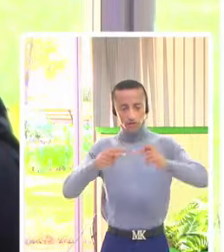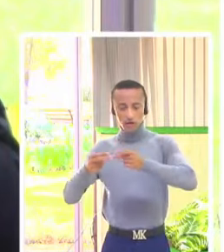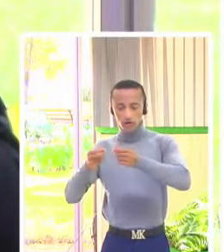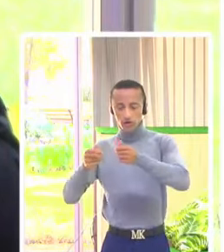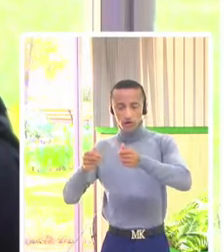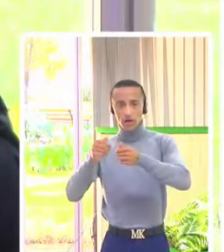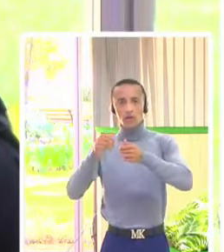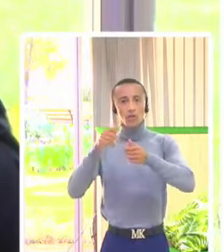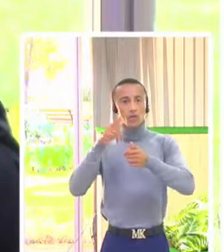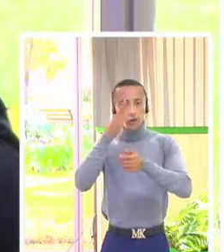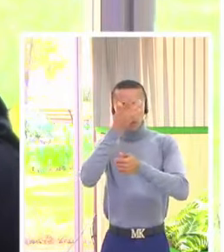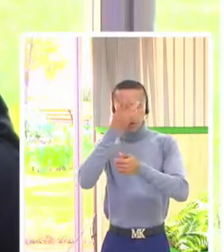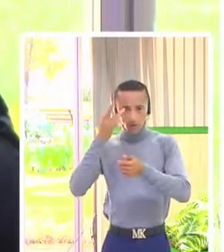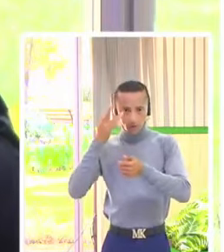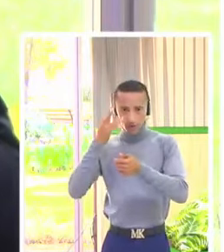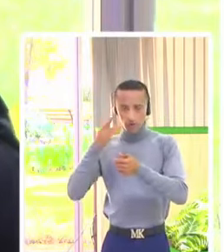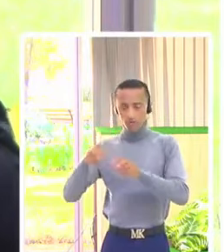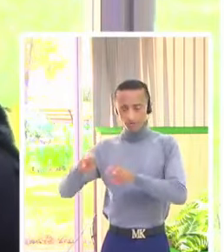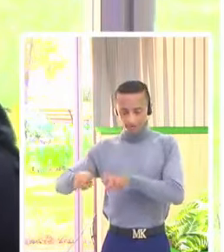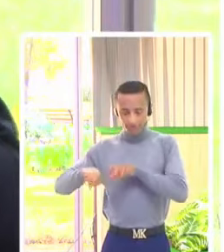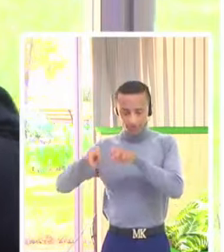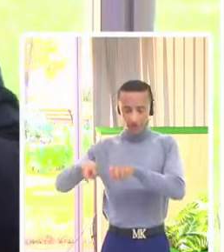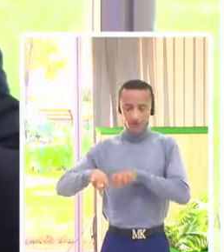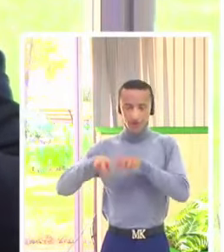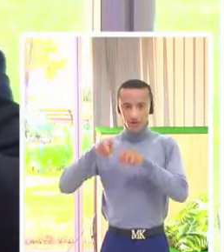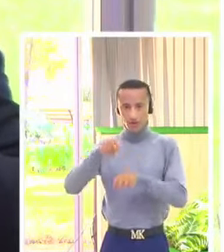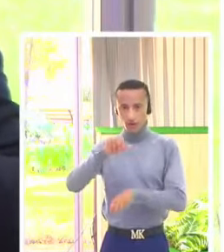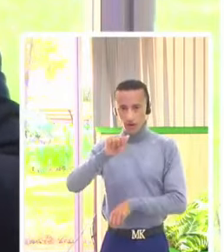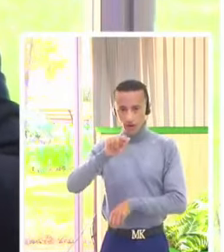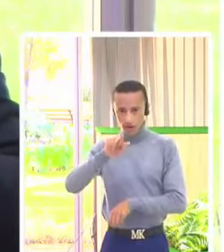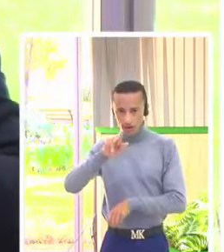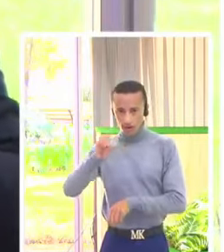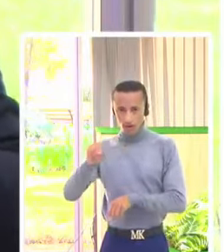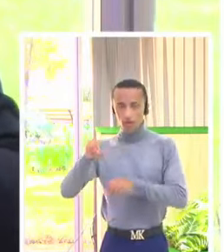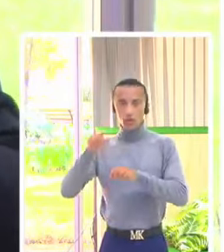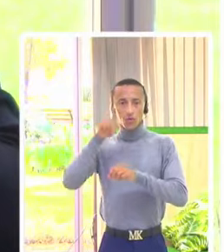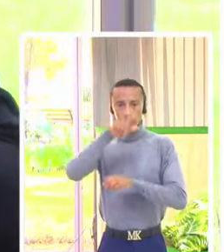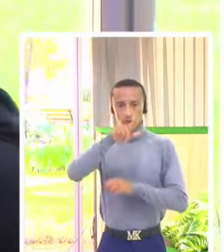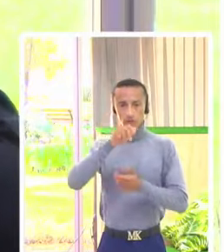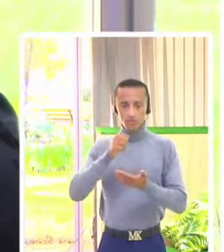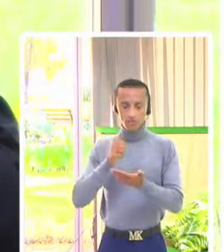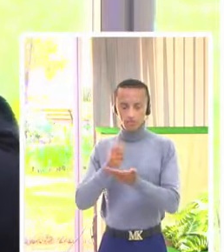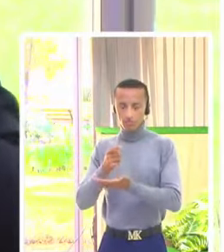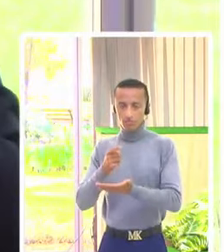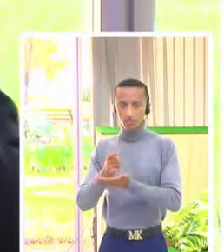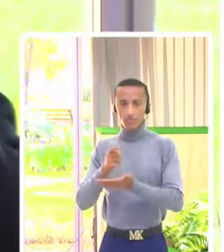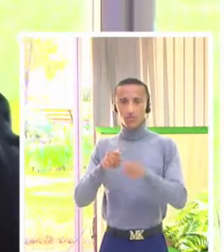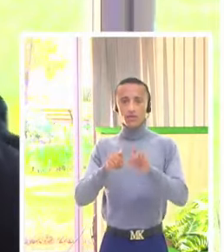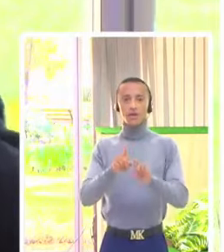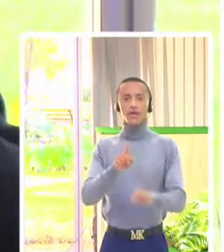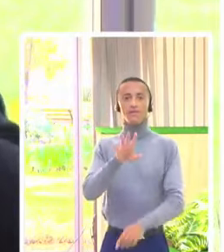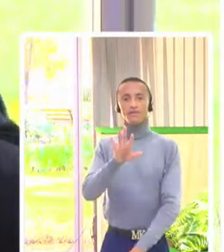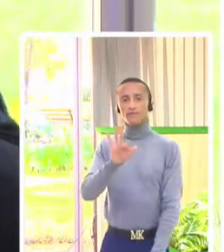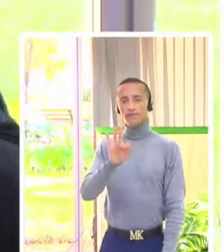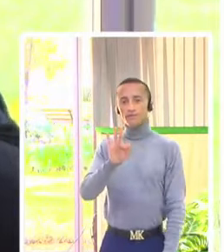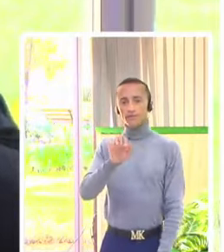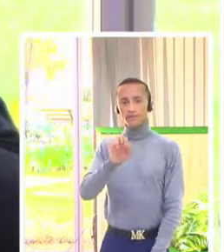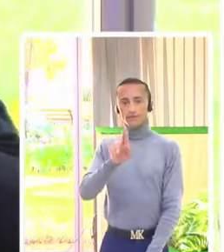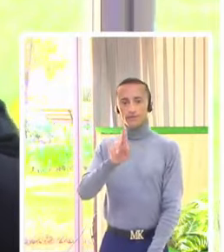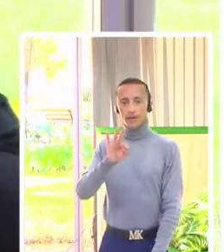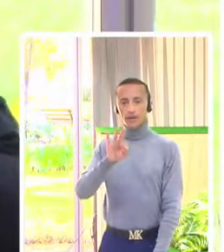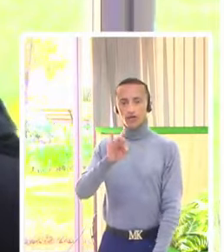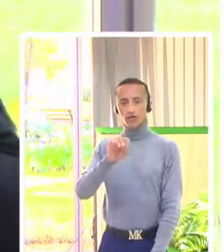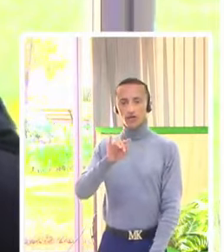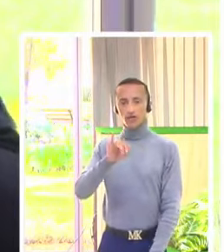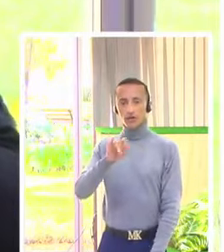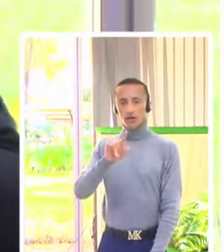of the lessons was that push as much as you can, even if it is not your best case scenario,